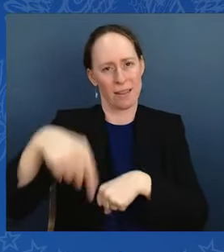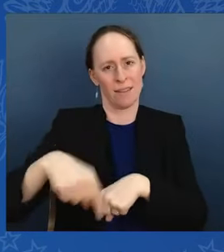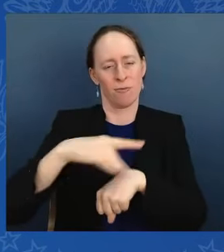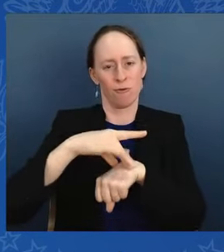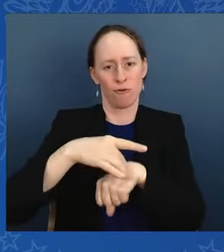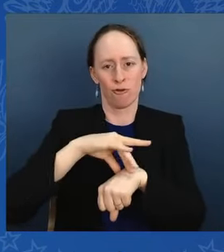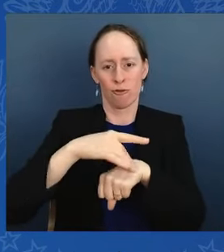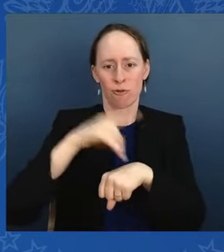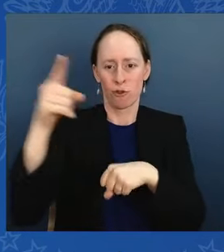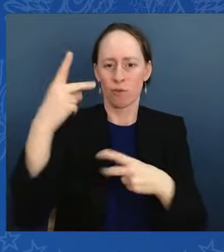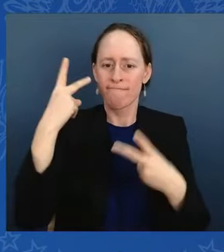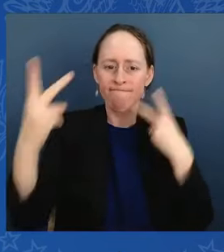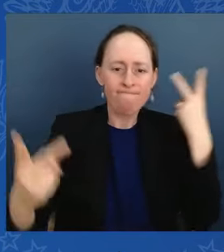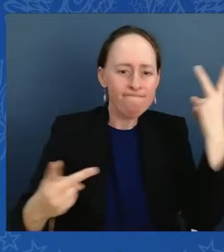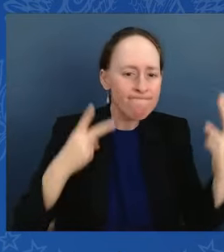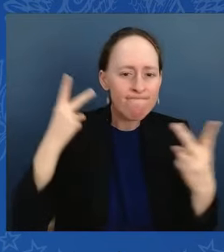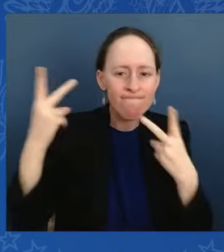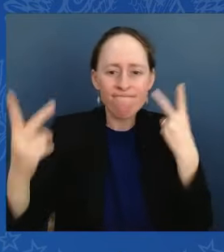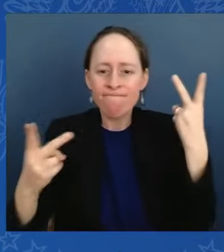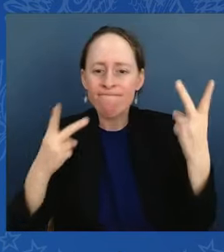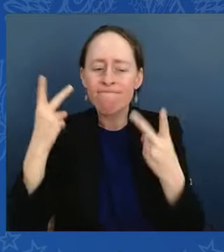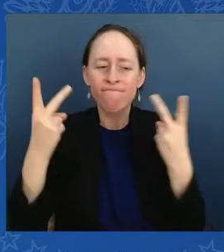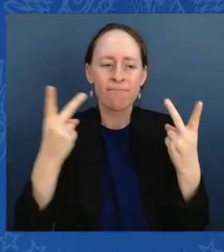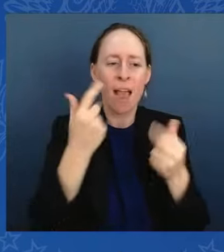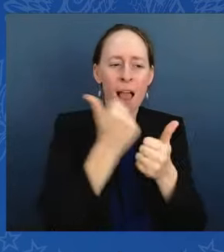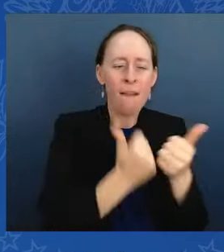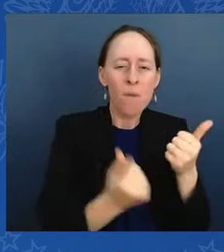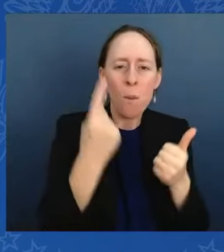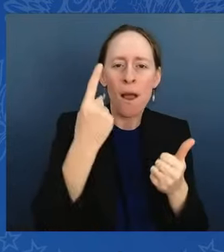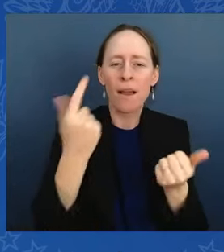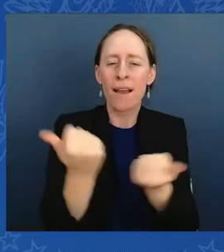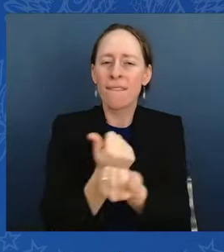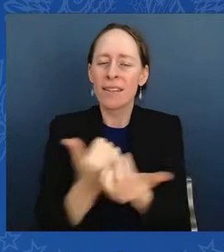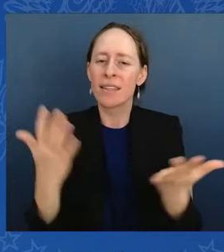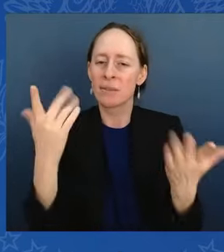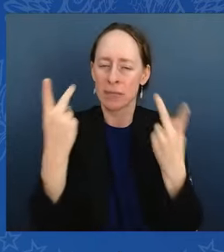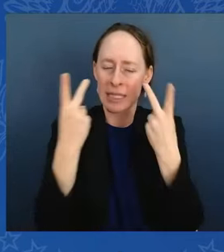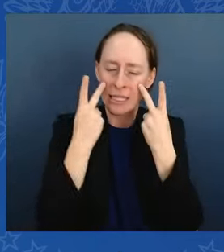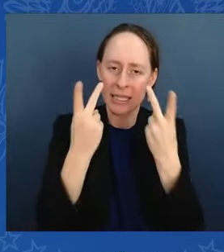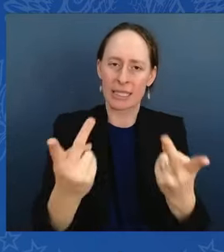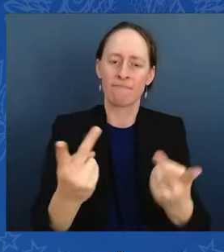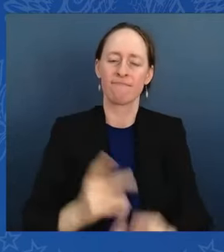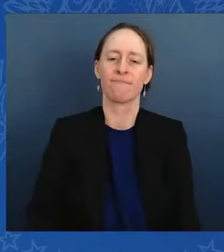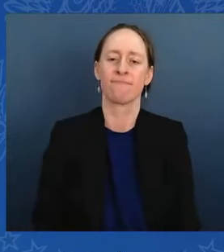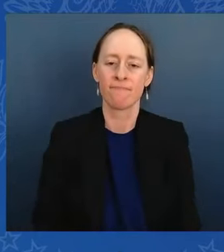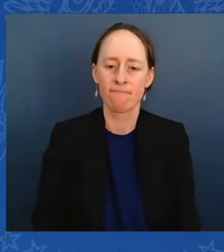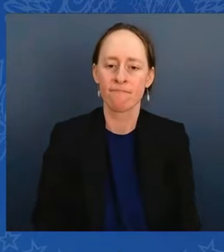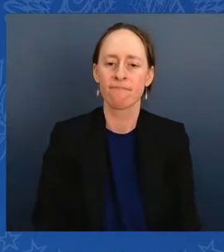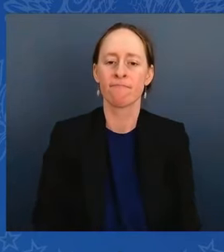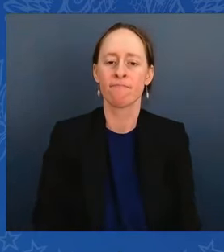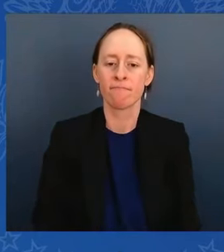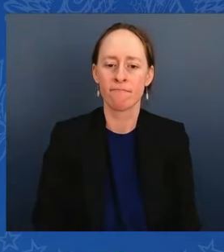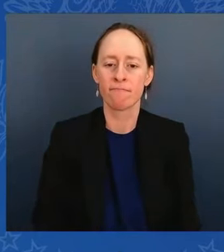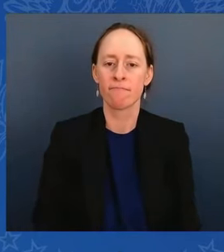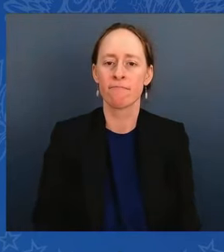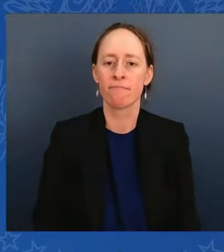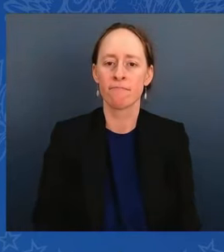everybody in it. And Father, that there ain't a twig, a leaf, a branch, a root